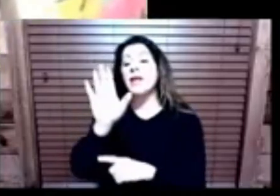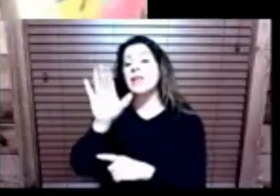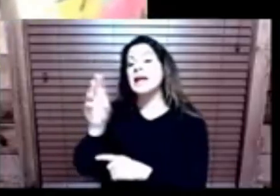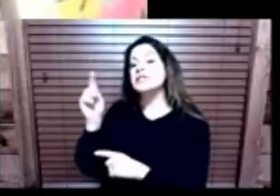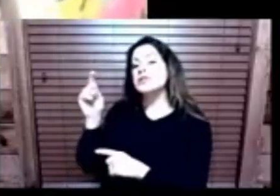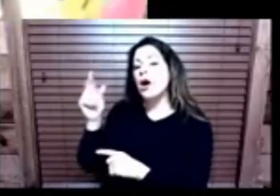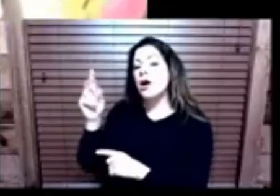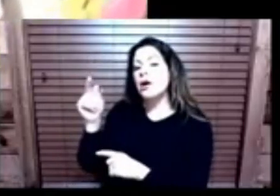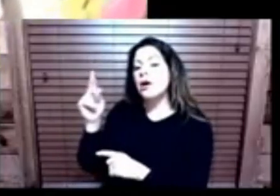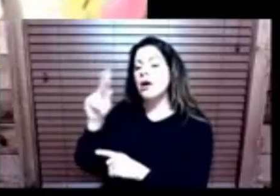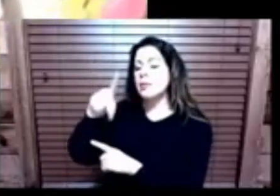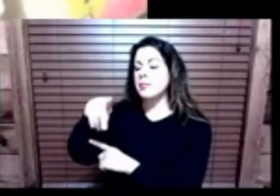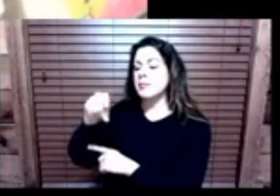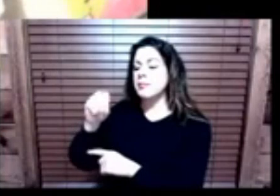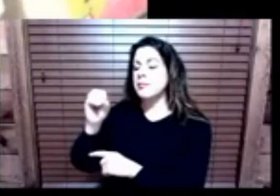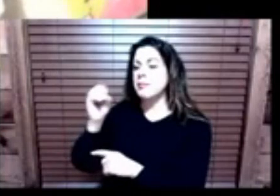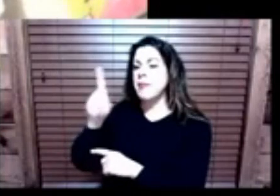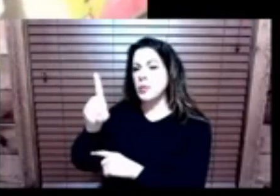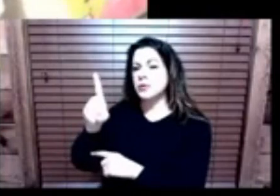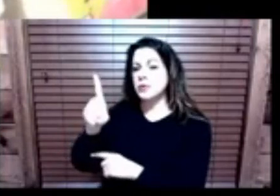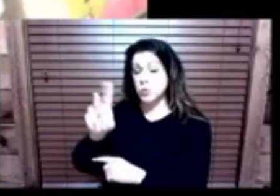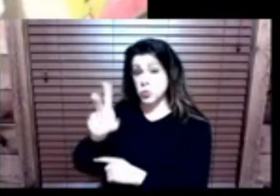Dog pound. All you can see, I'm